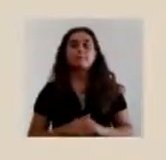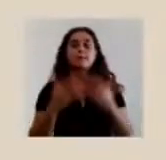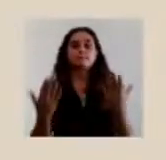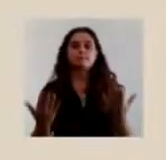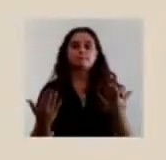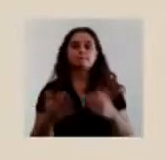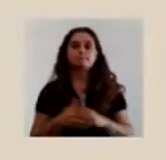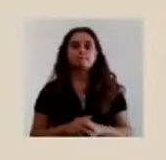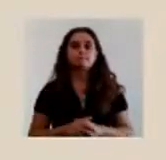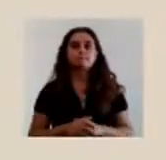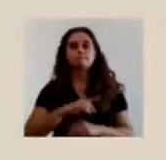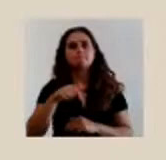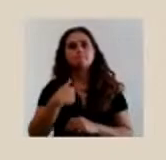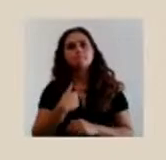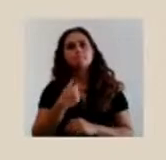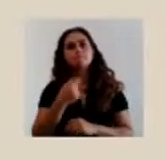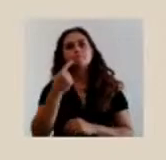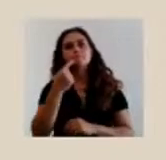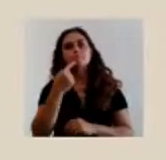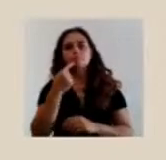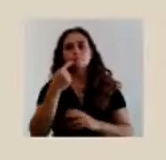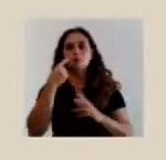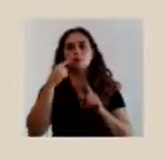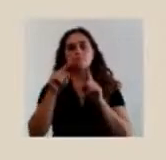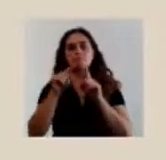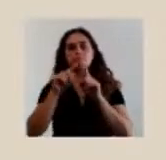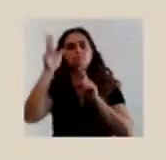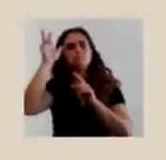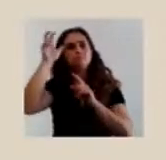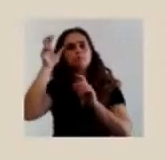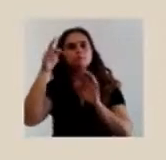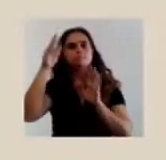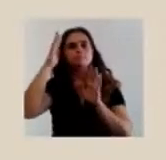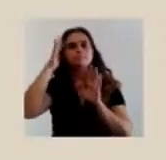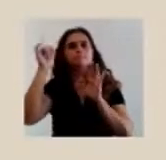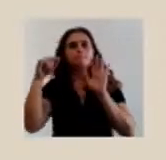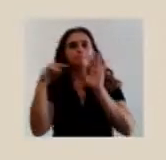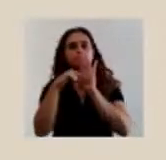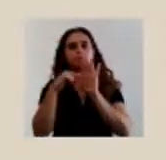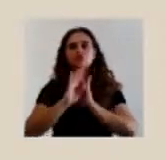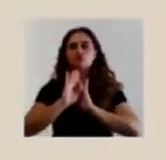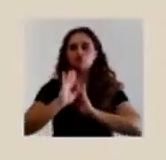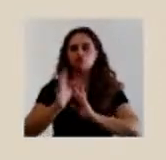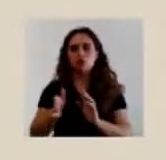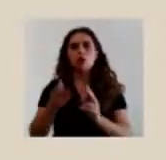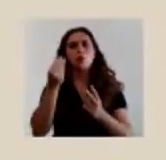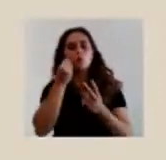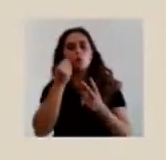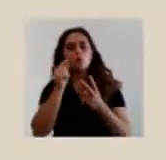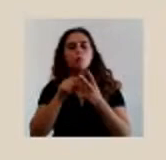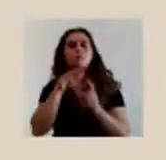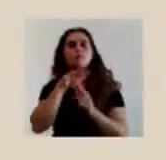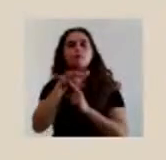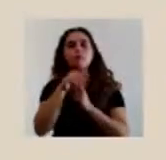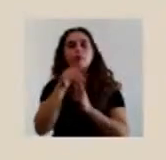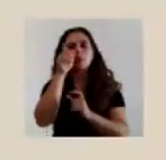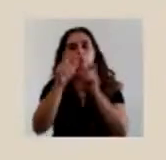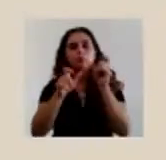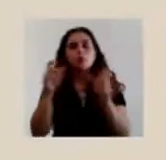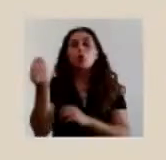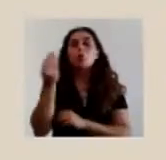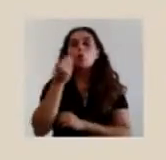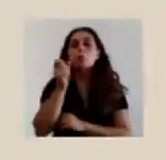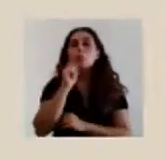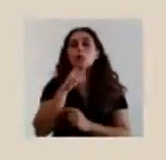So, we have looked at the definition and nature of bias, the impact it has on individuals subjected to it, and how